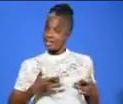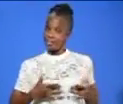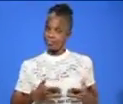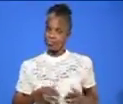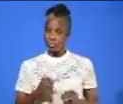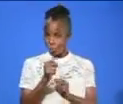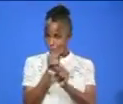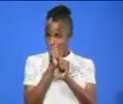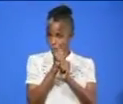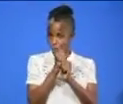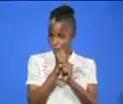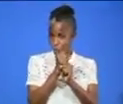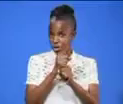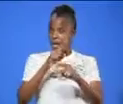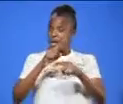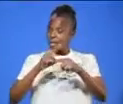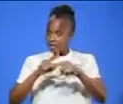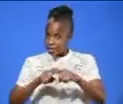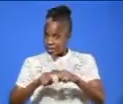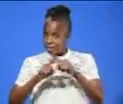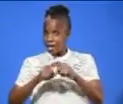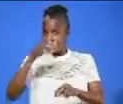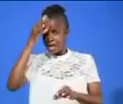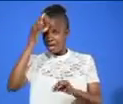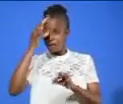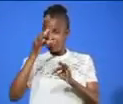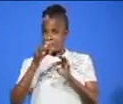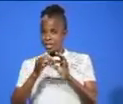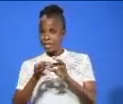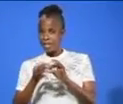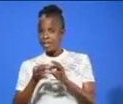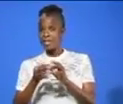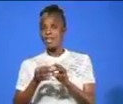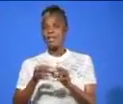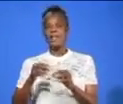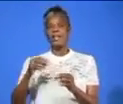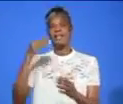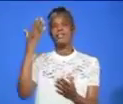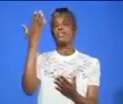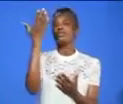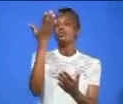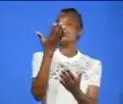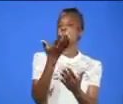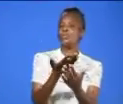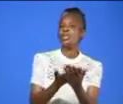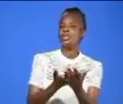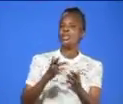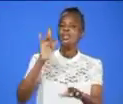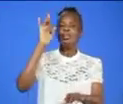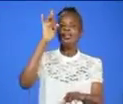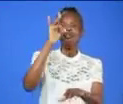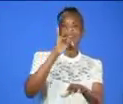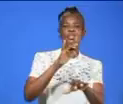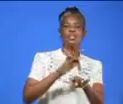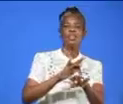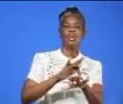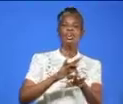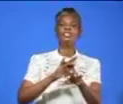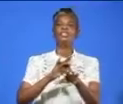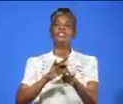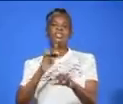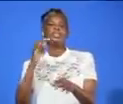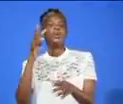held on to faith till she could touch him with her